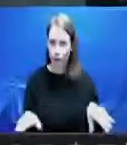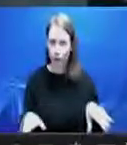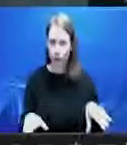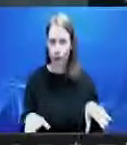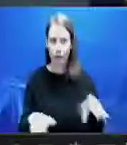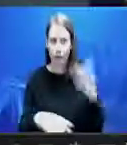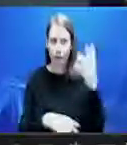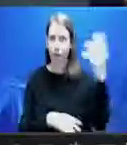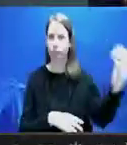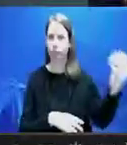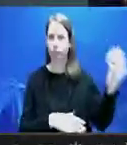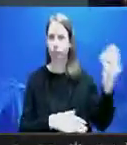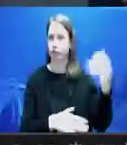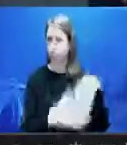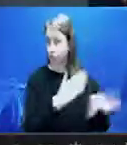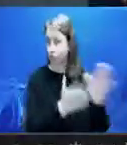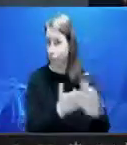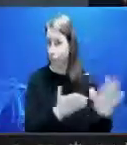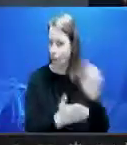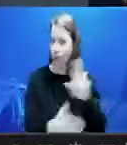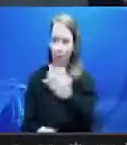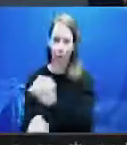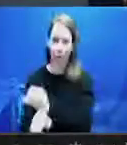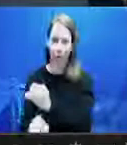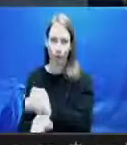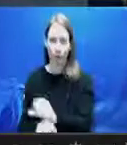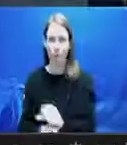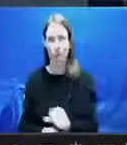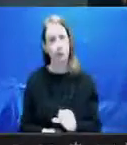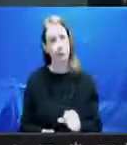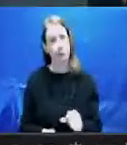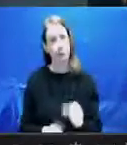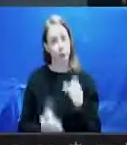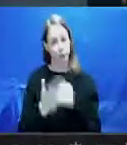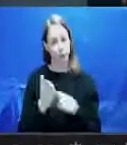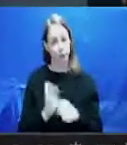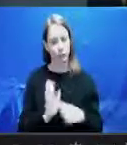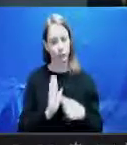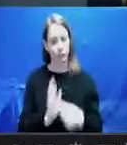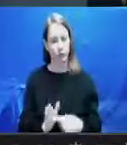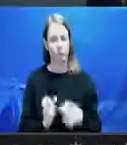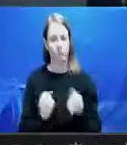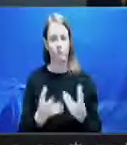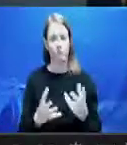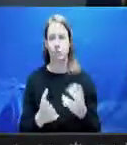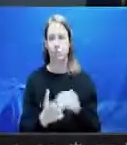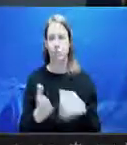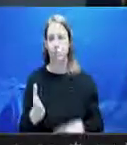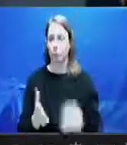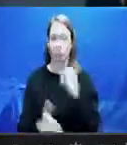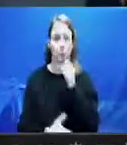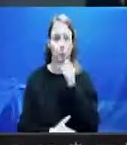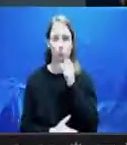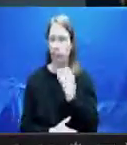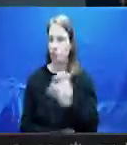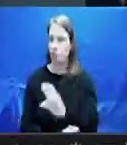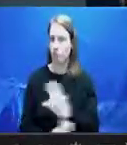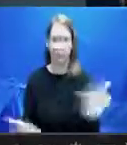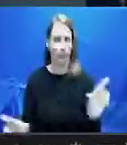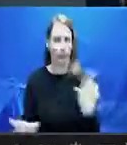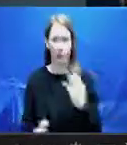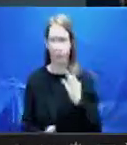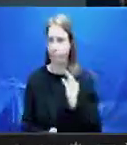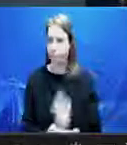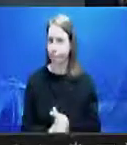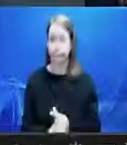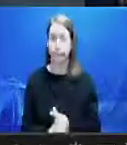the workforce. But experts say many students are graduating unprepared and that inadequate learning standards have played a role. To tackle this